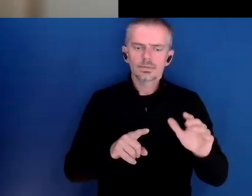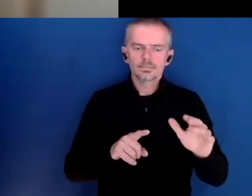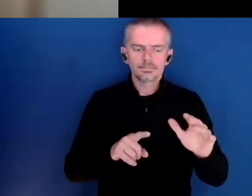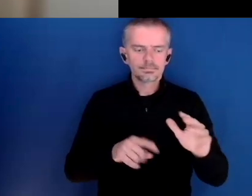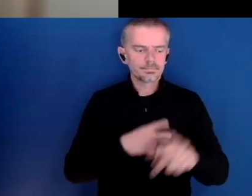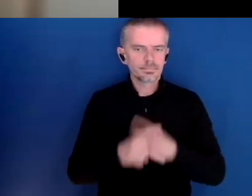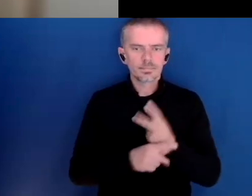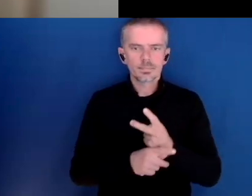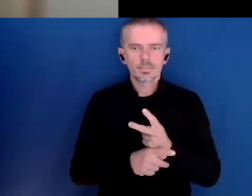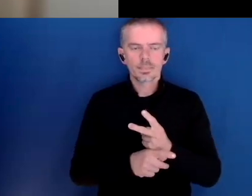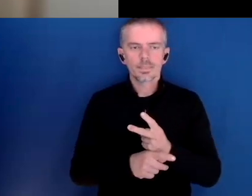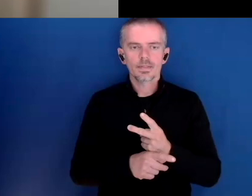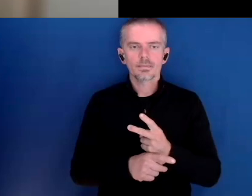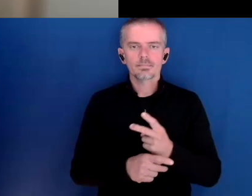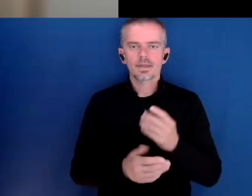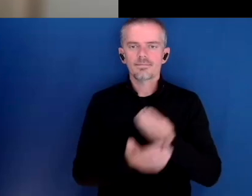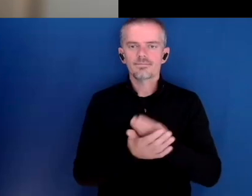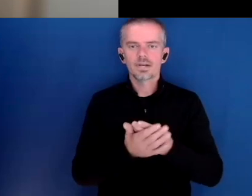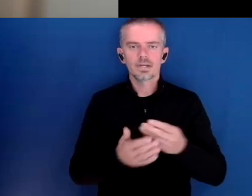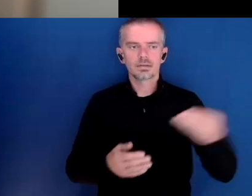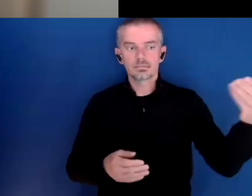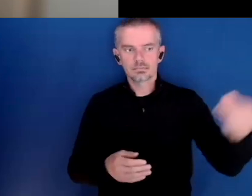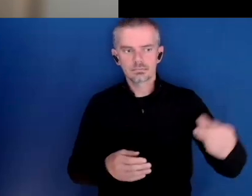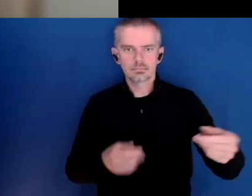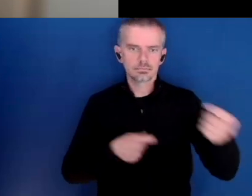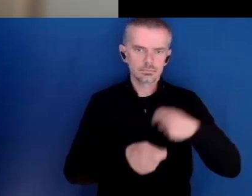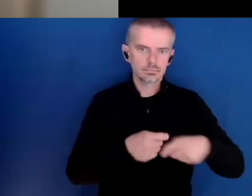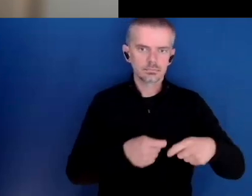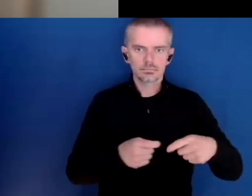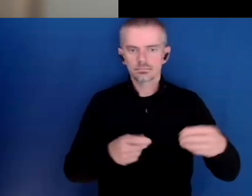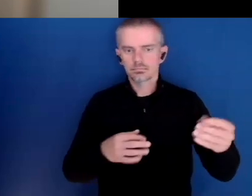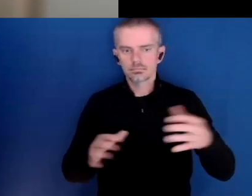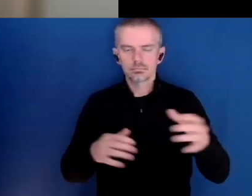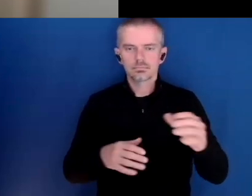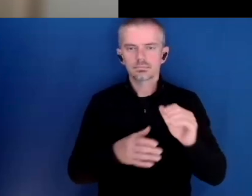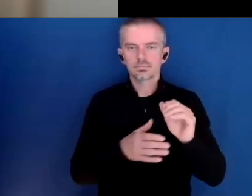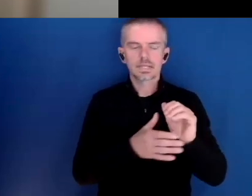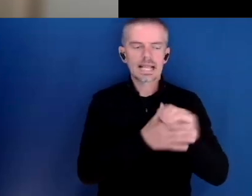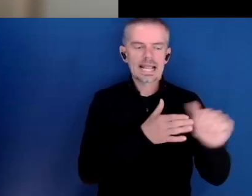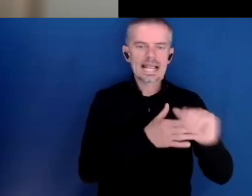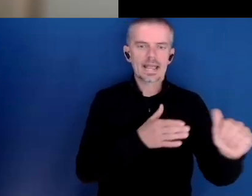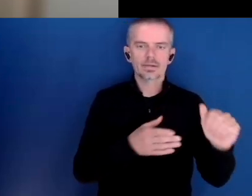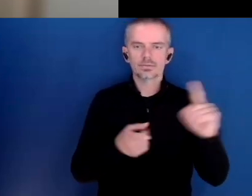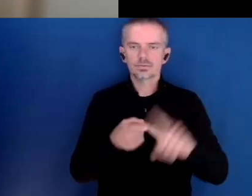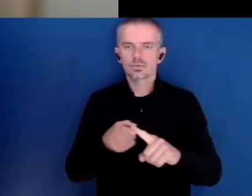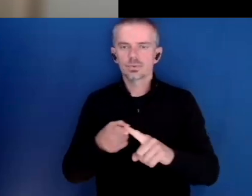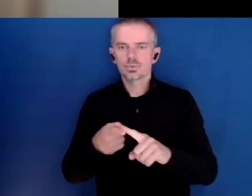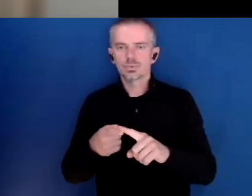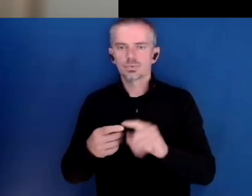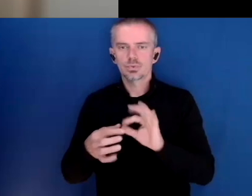types of like funding exchanges that happen in agreements, asking about things like cash to cooperator